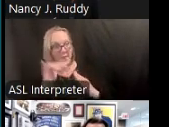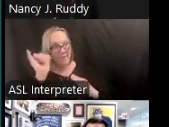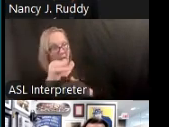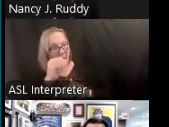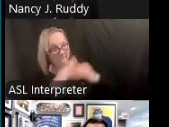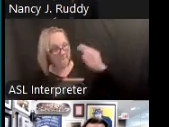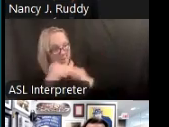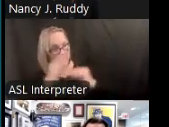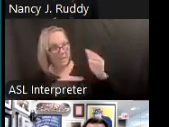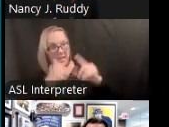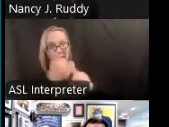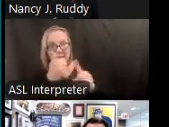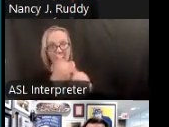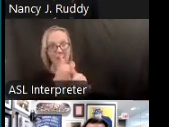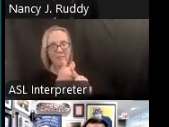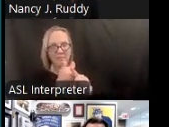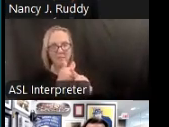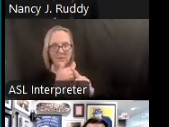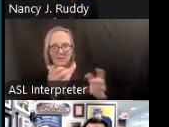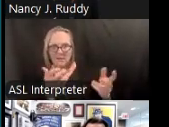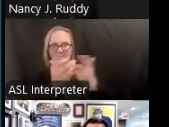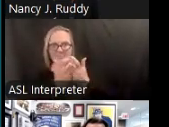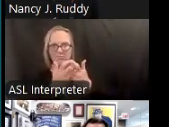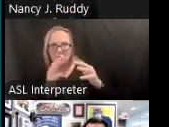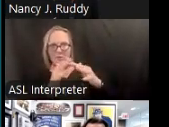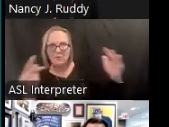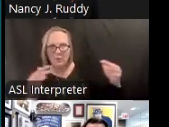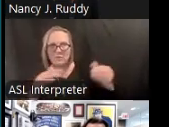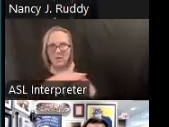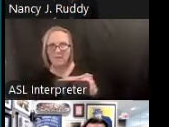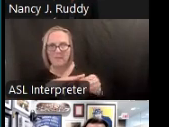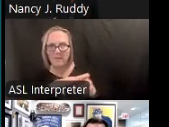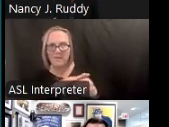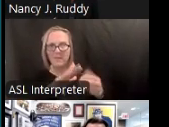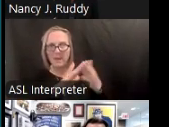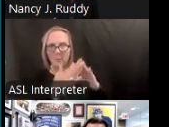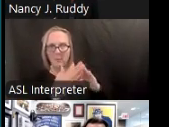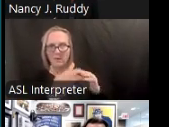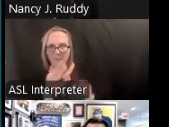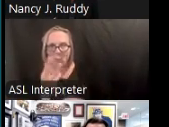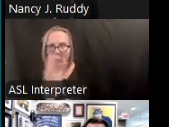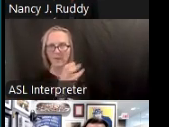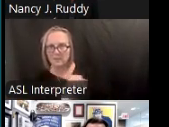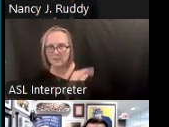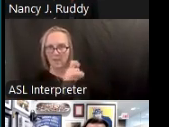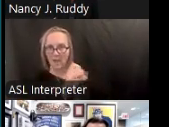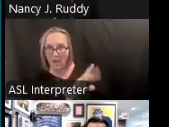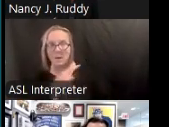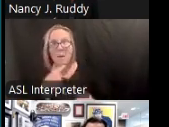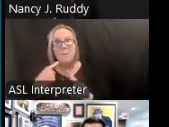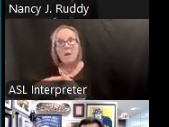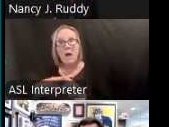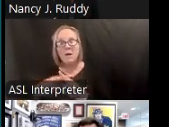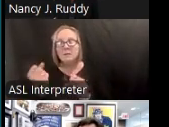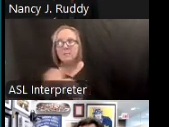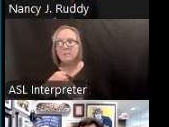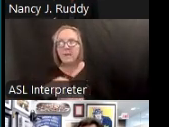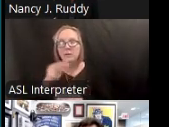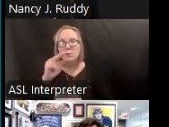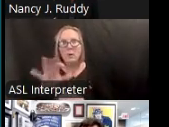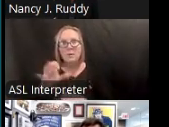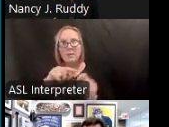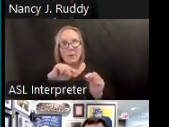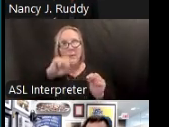is contextual within the diverse neighborhood fabric of the West Side, while adding to the iconic skyline of the city.